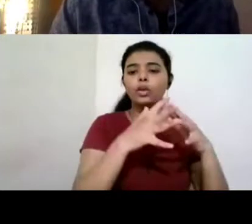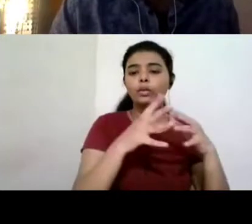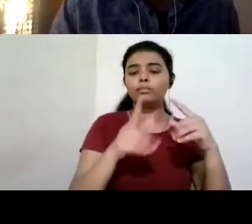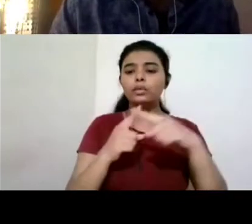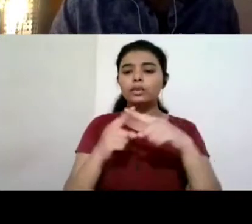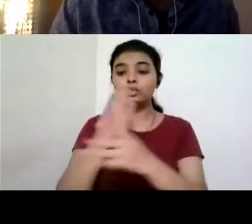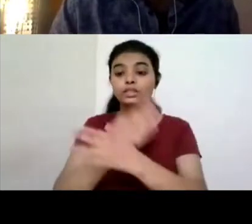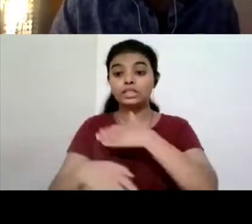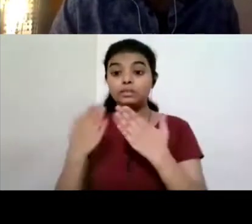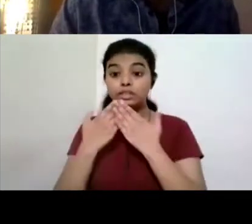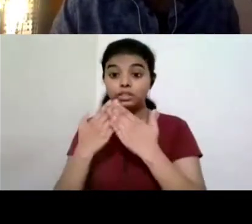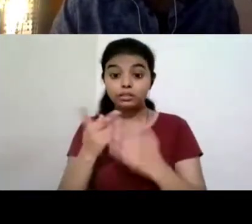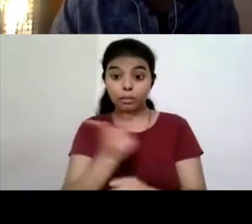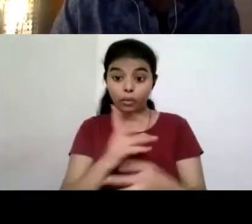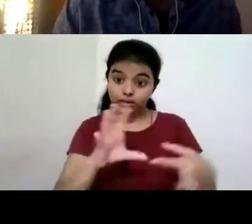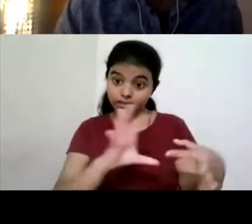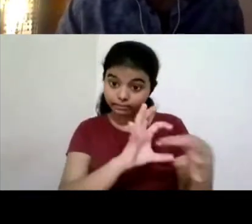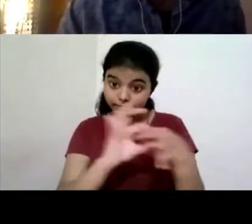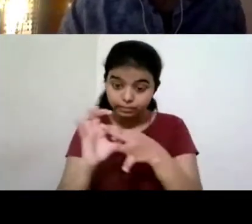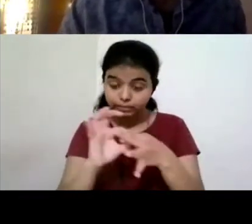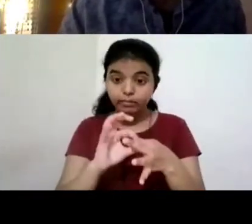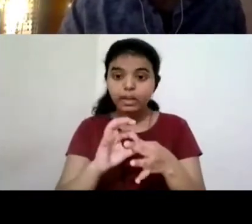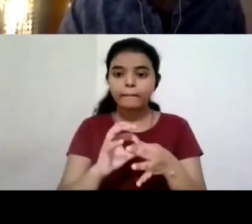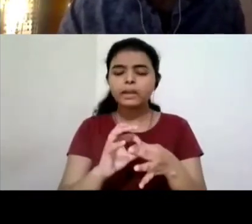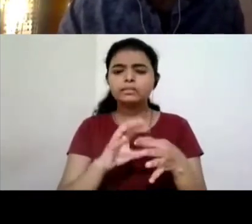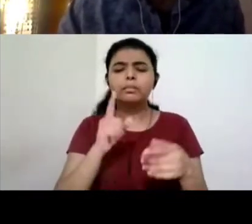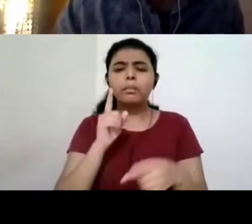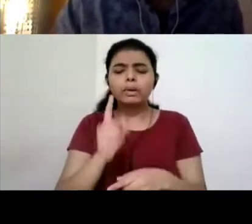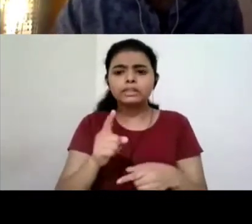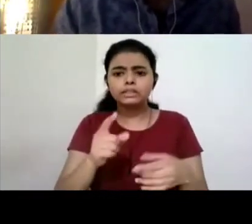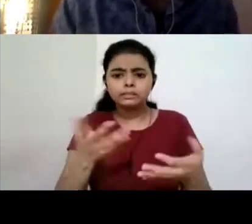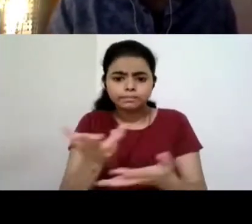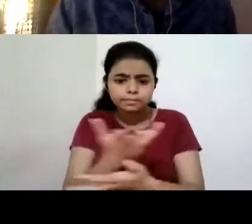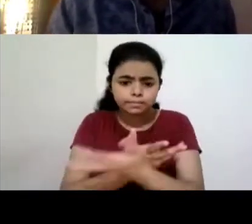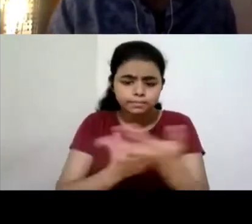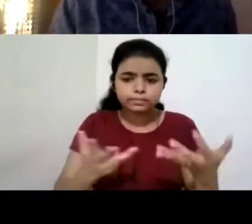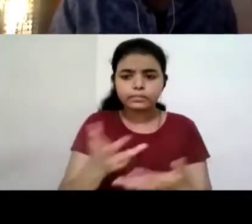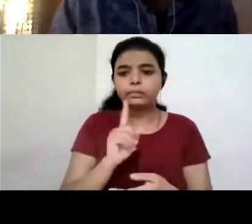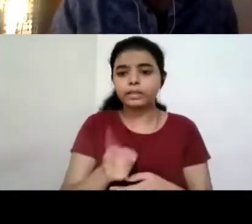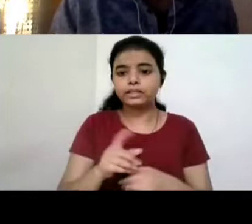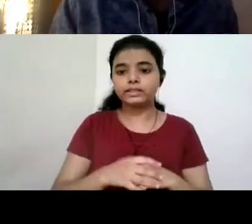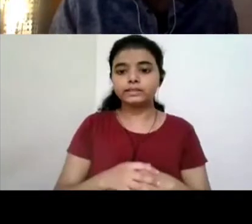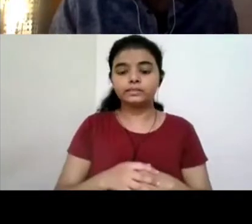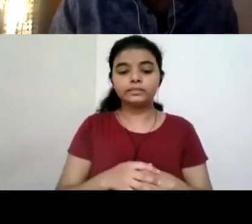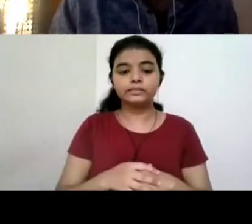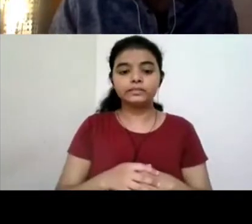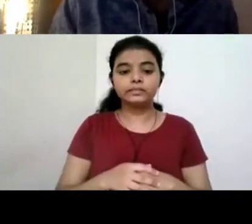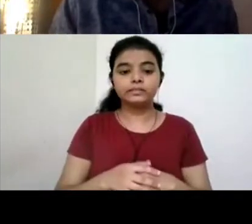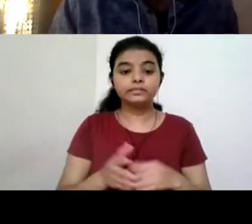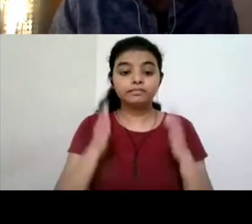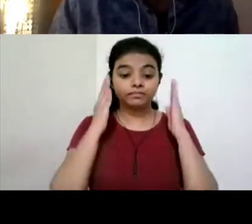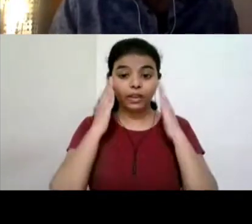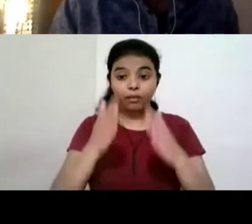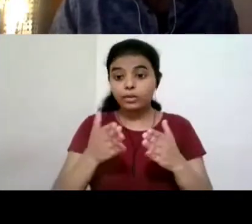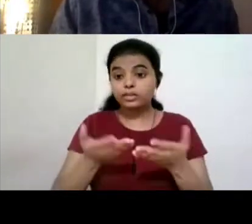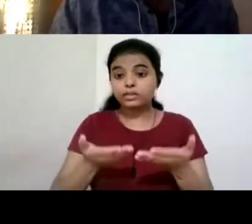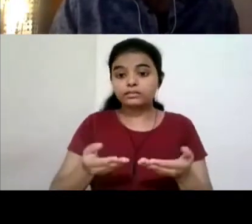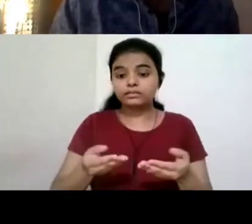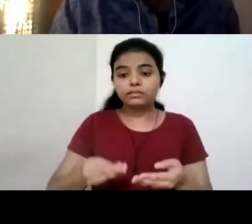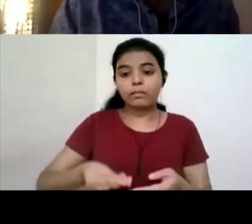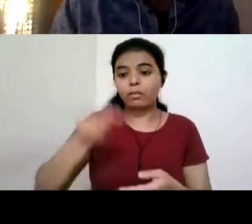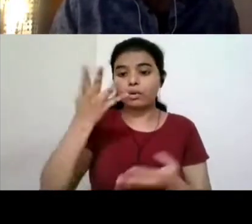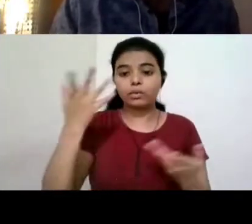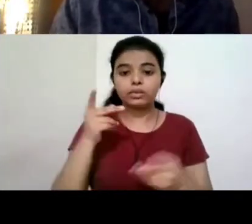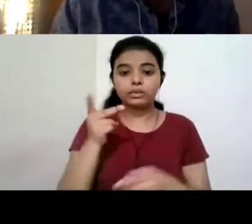studies not just interact, but ought to interact with each other. So it's more on the basis of what each has